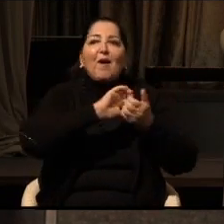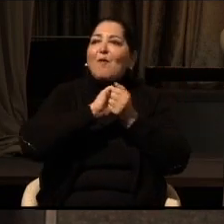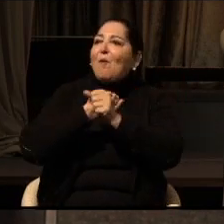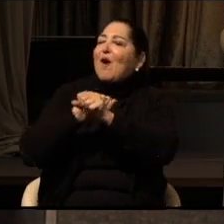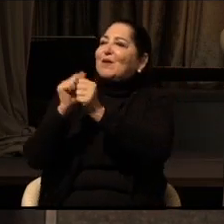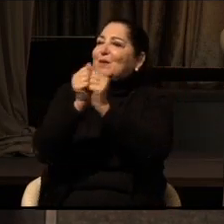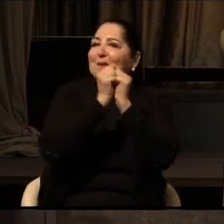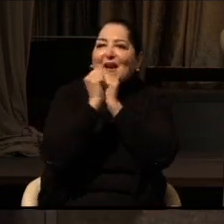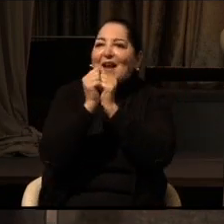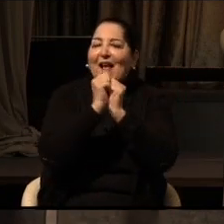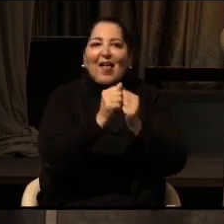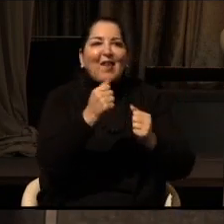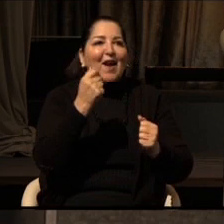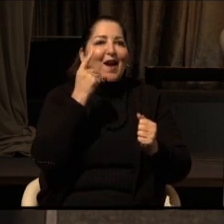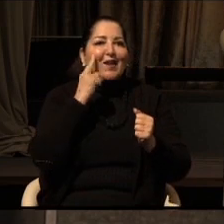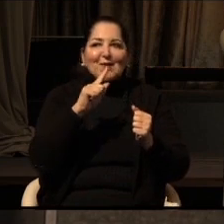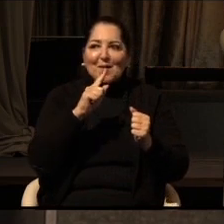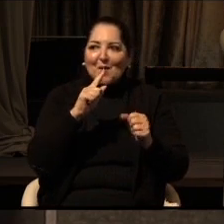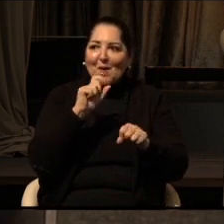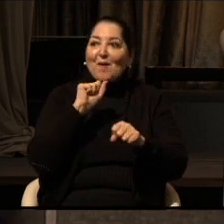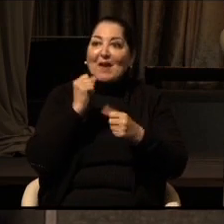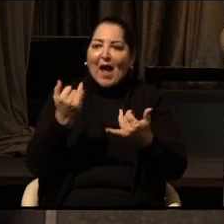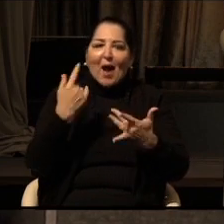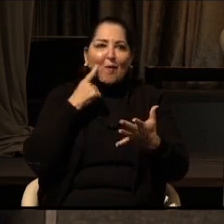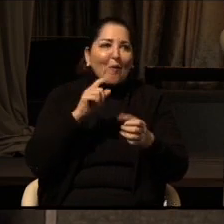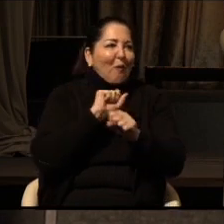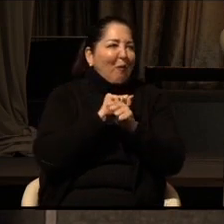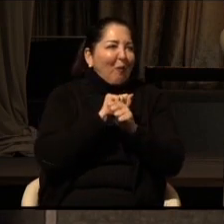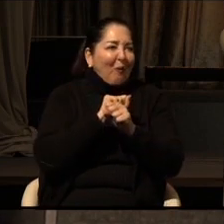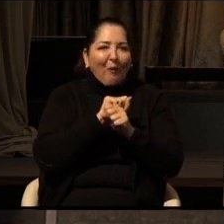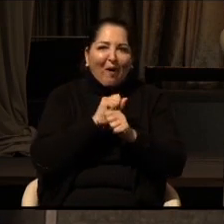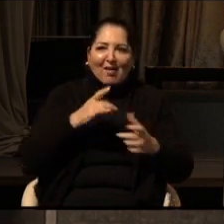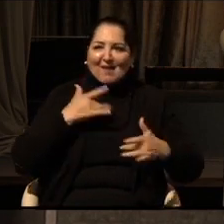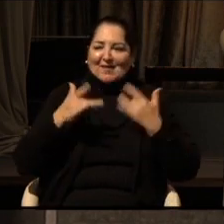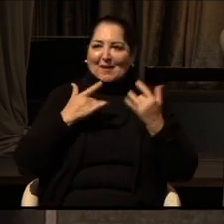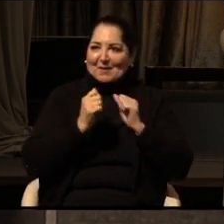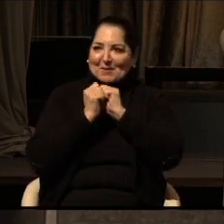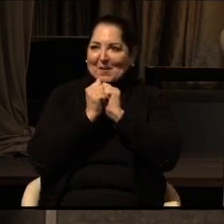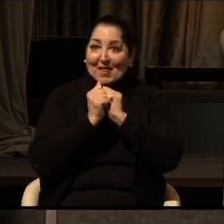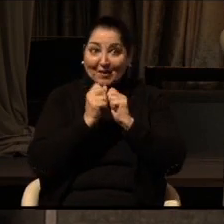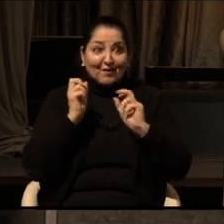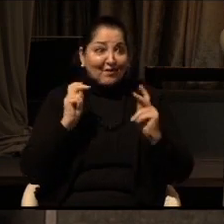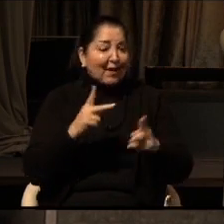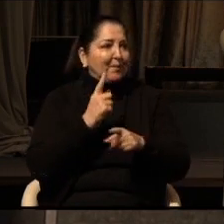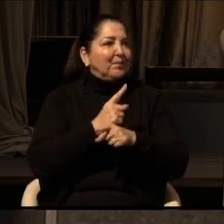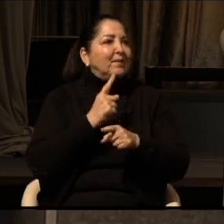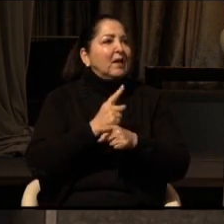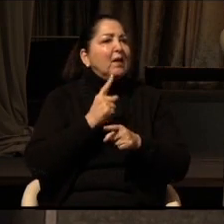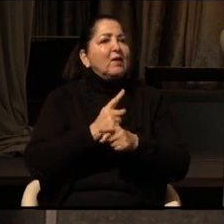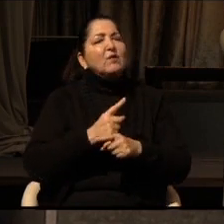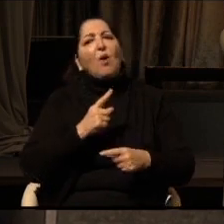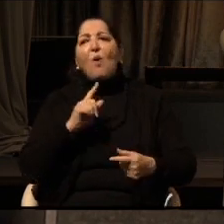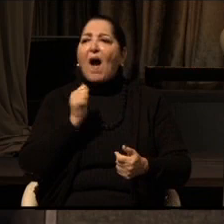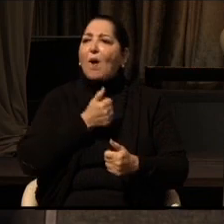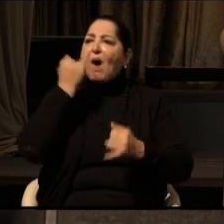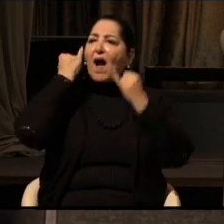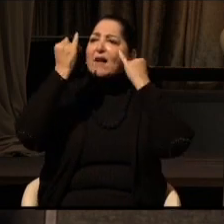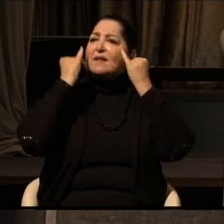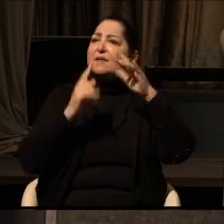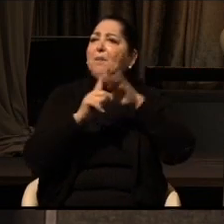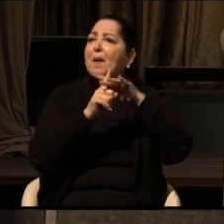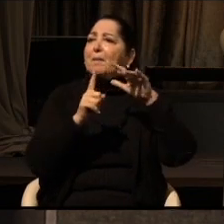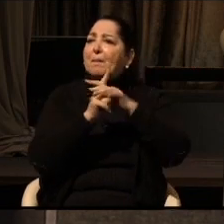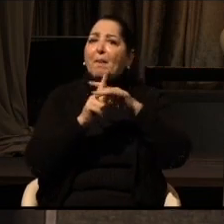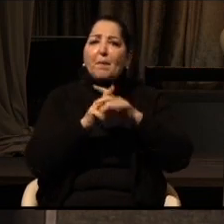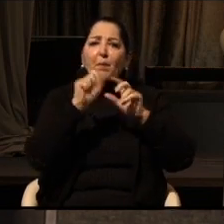you into the role of provocateur. All right, please take these thoughts that were stirred up, talk to